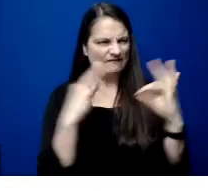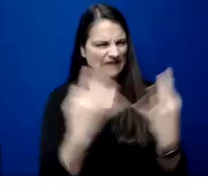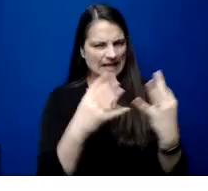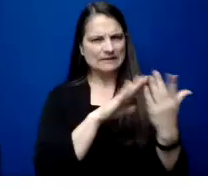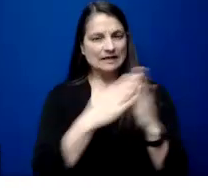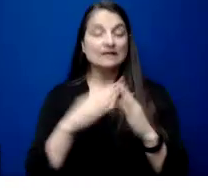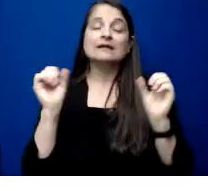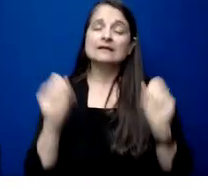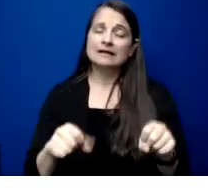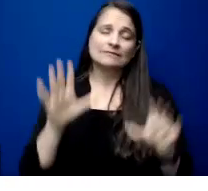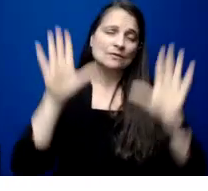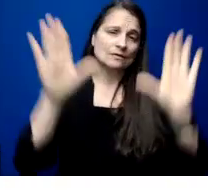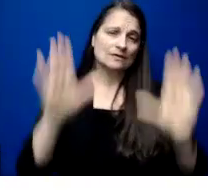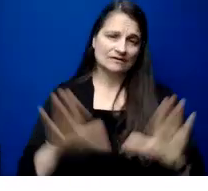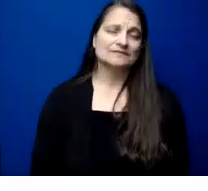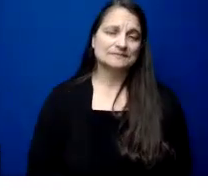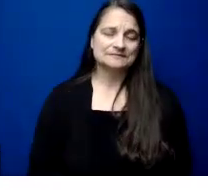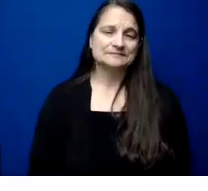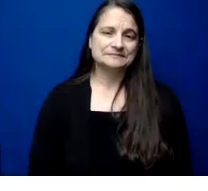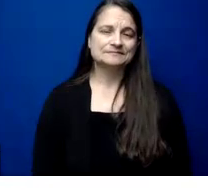can be an amazing thing.